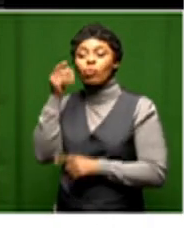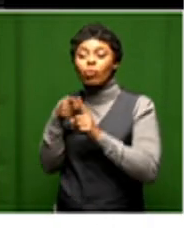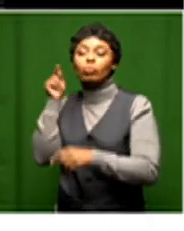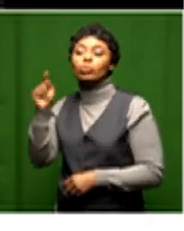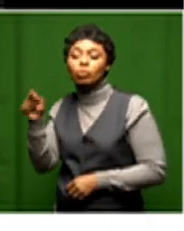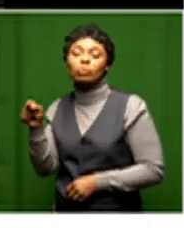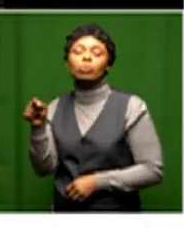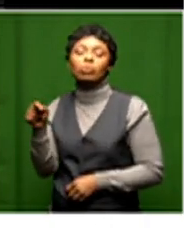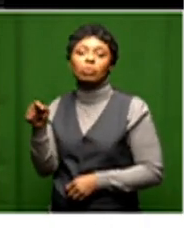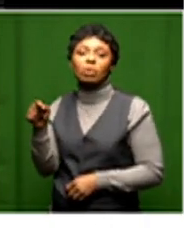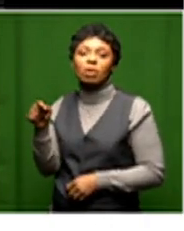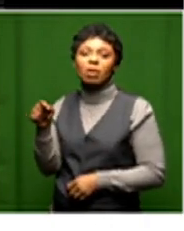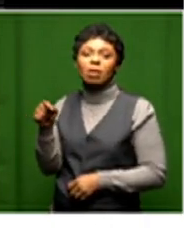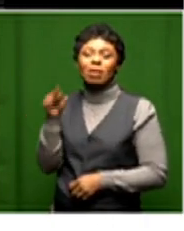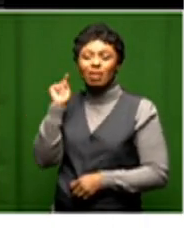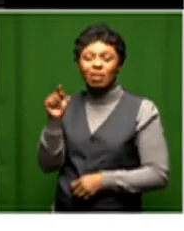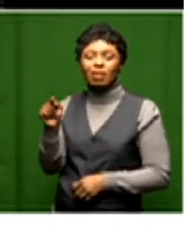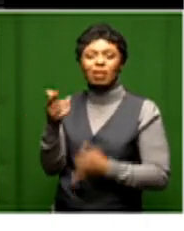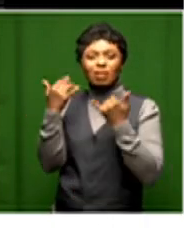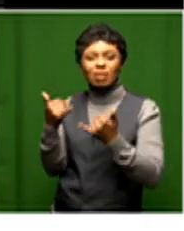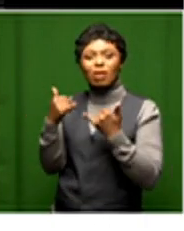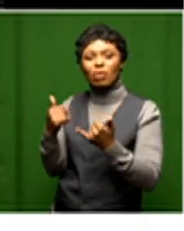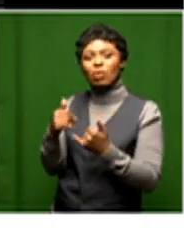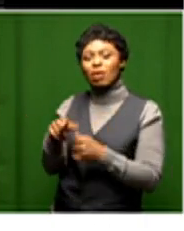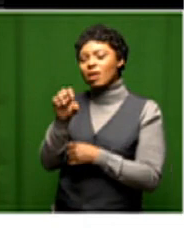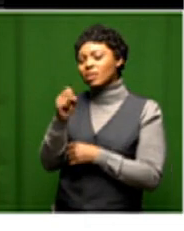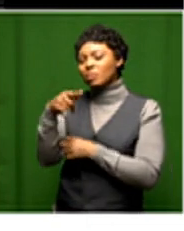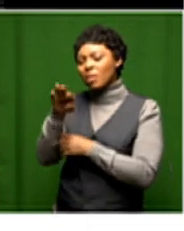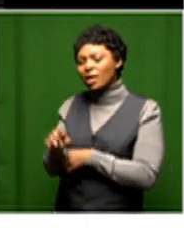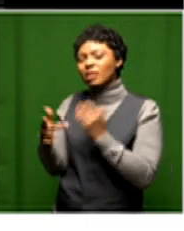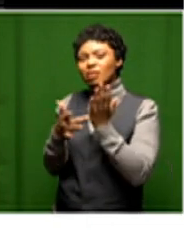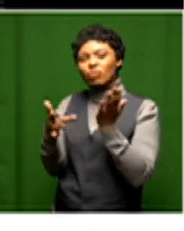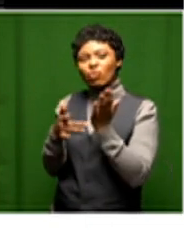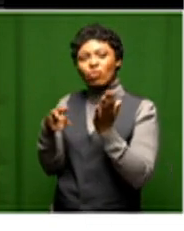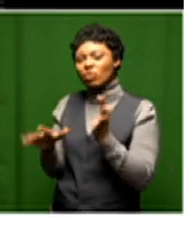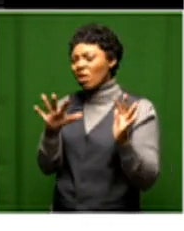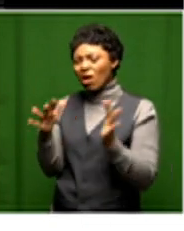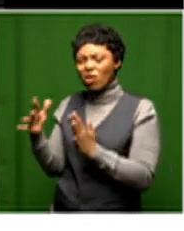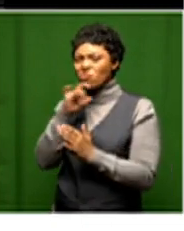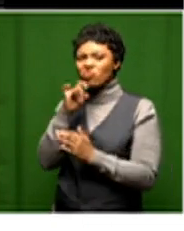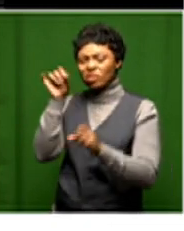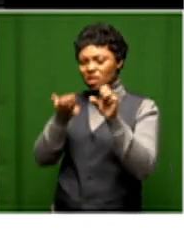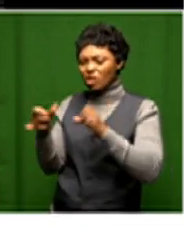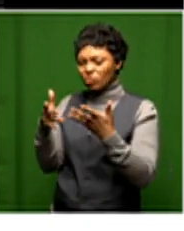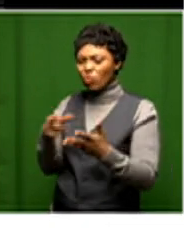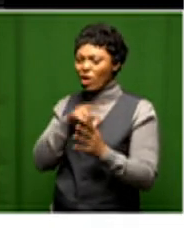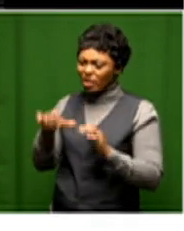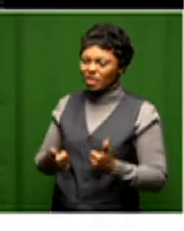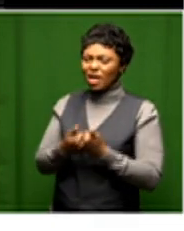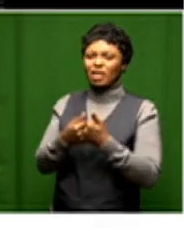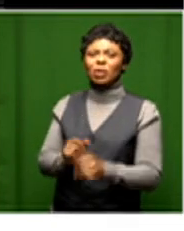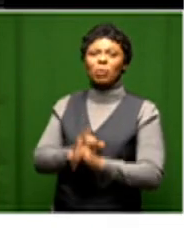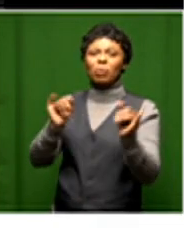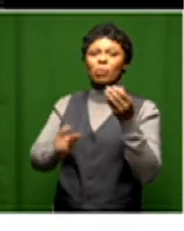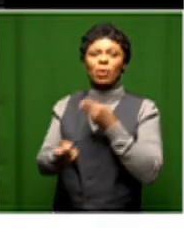you know, how can space and science technology actually be used to tackle modern day challenges that we are currently going through?